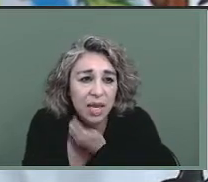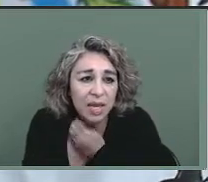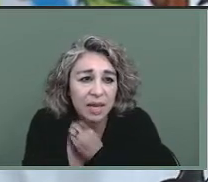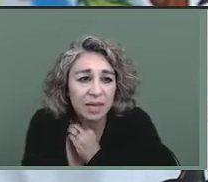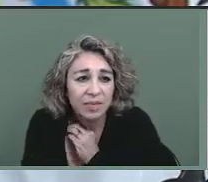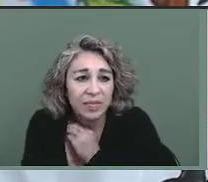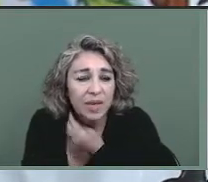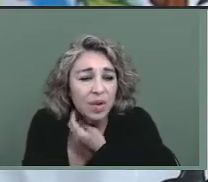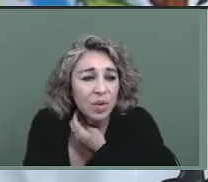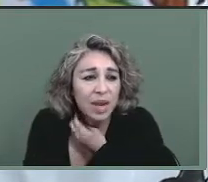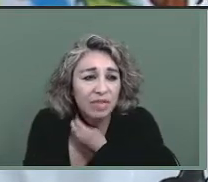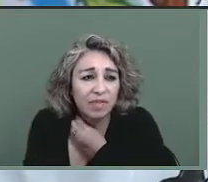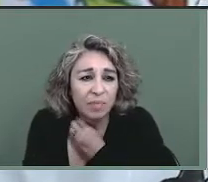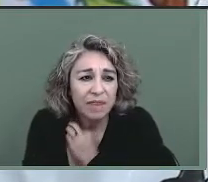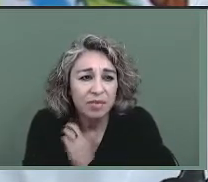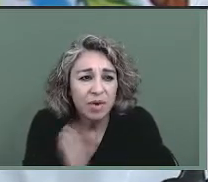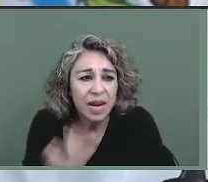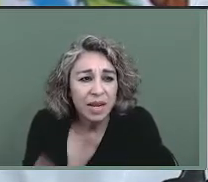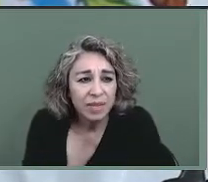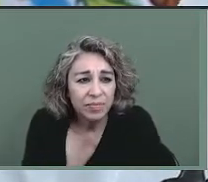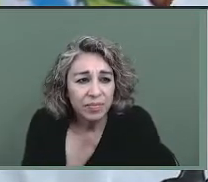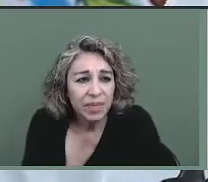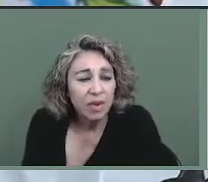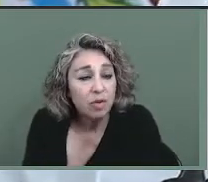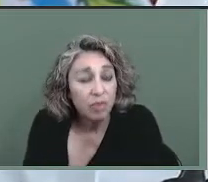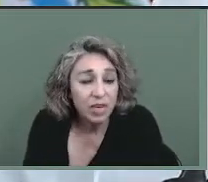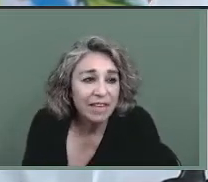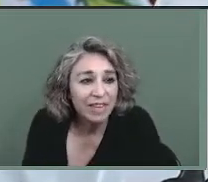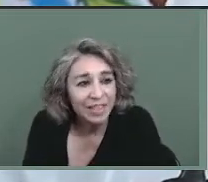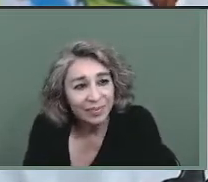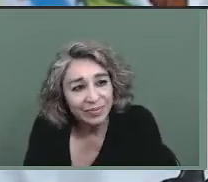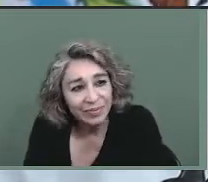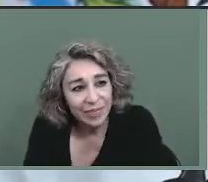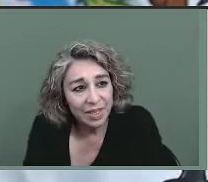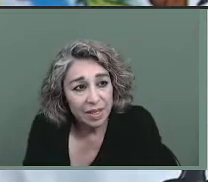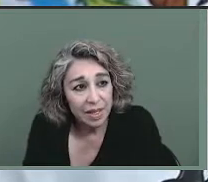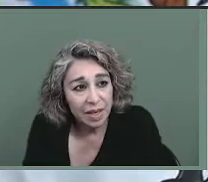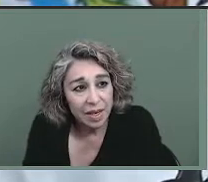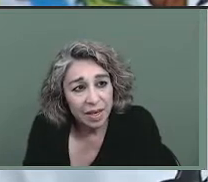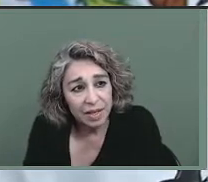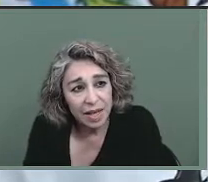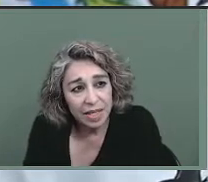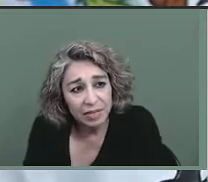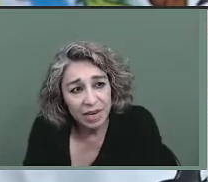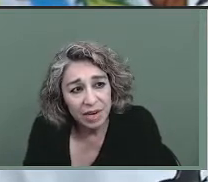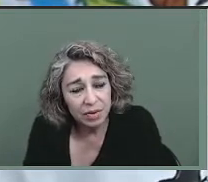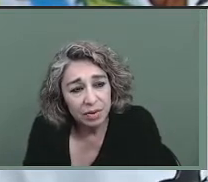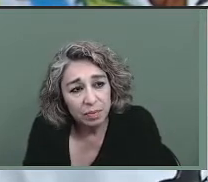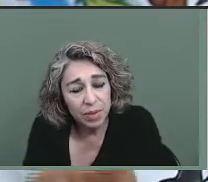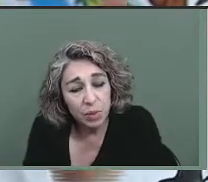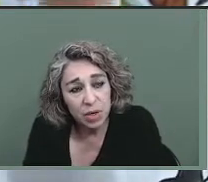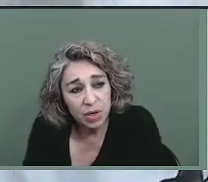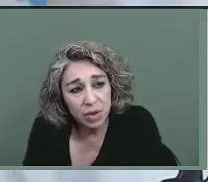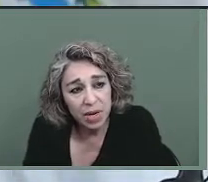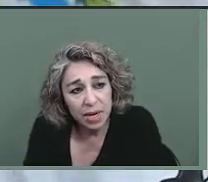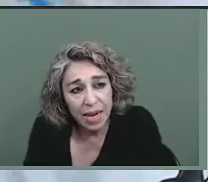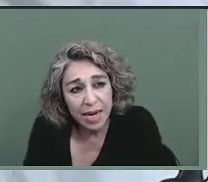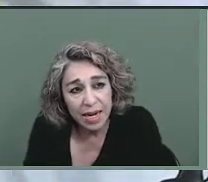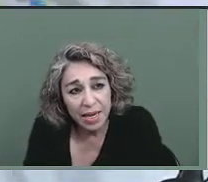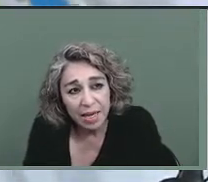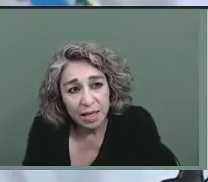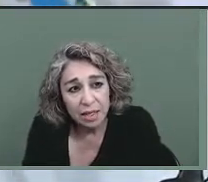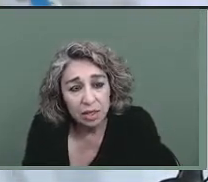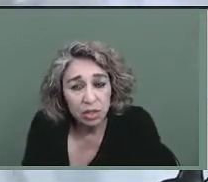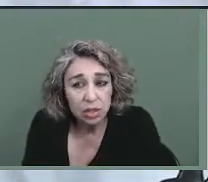that we can. We have made 47. And as of now, but we're doing